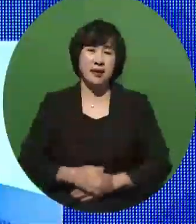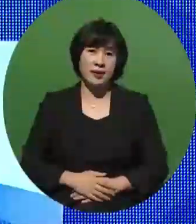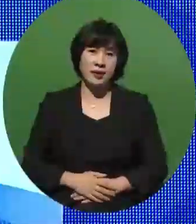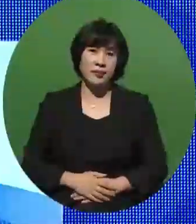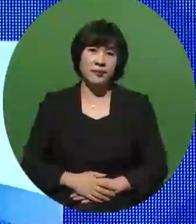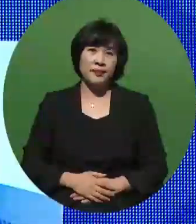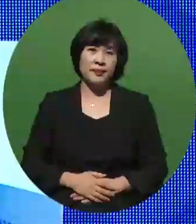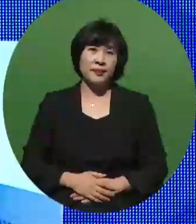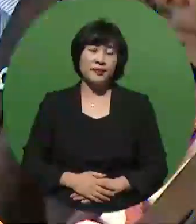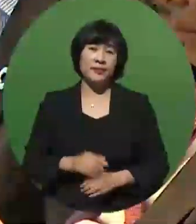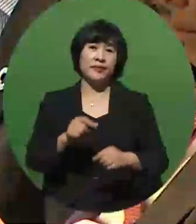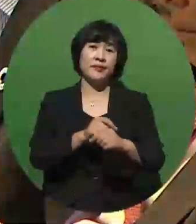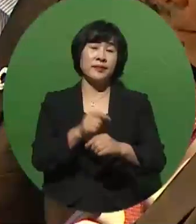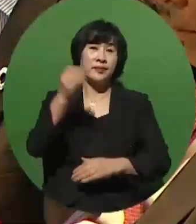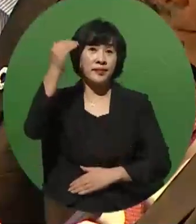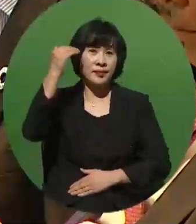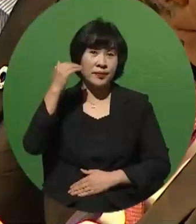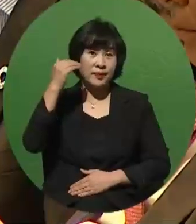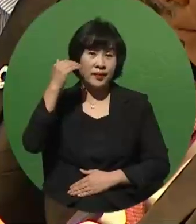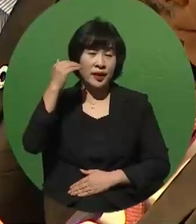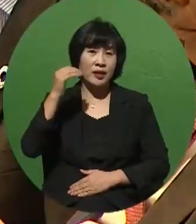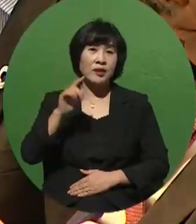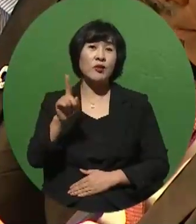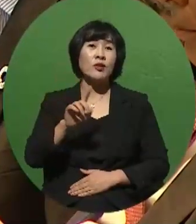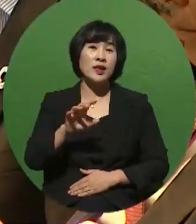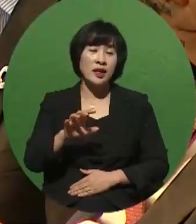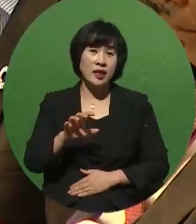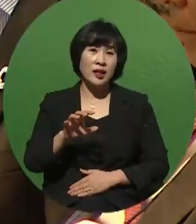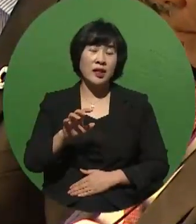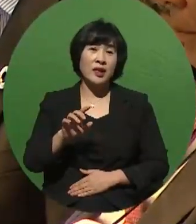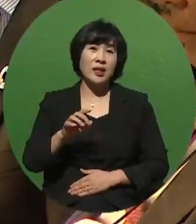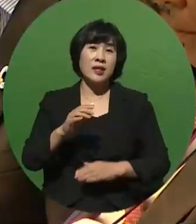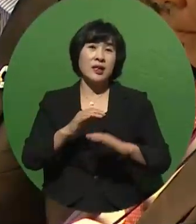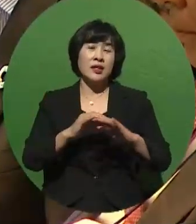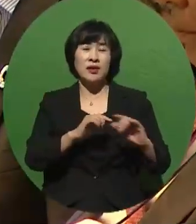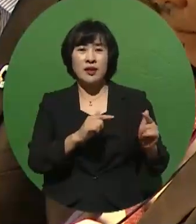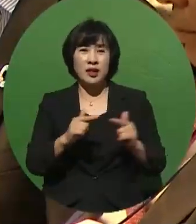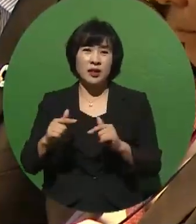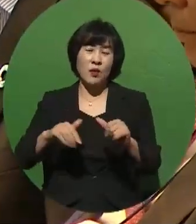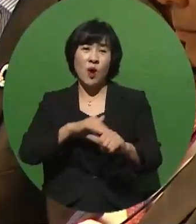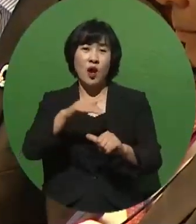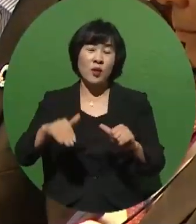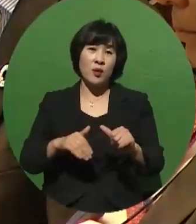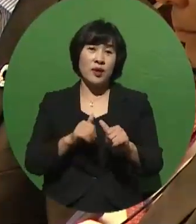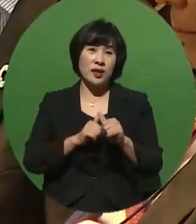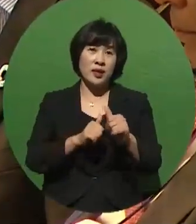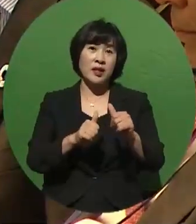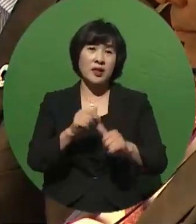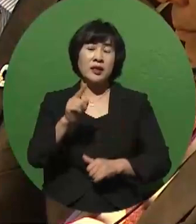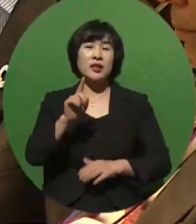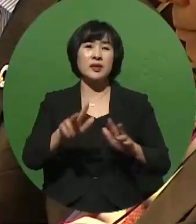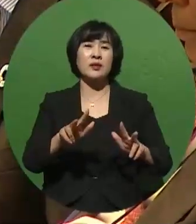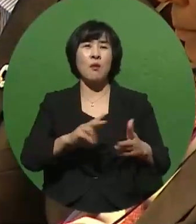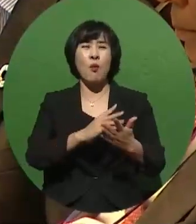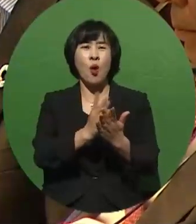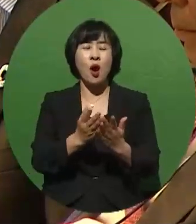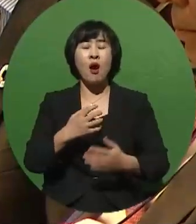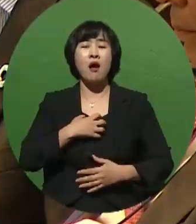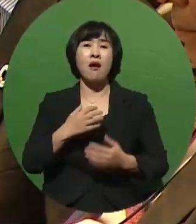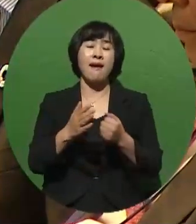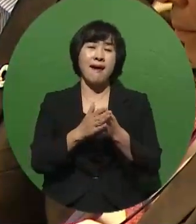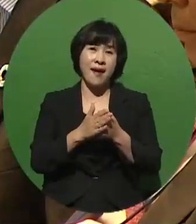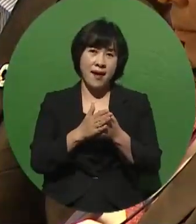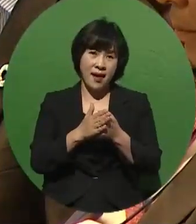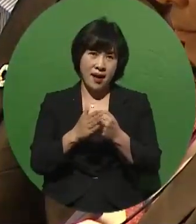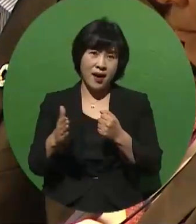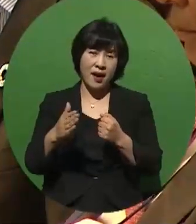rebound, imposing escalating costs on rich nations and well-off individuals. Against this backdrop,